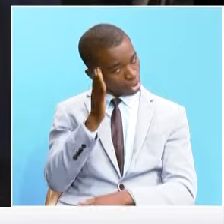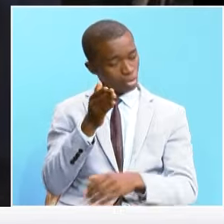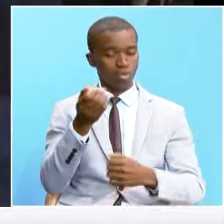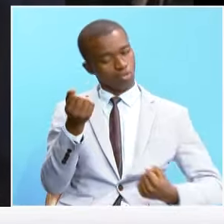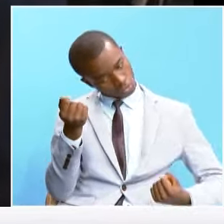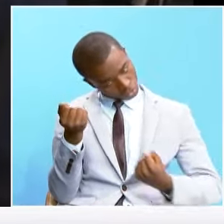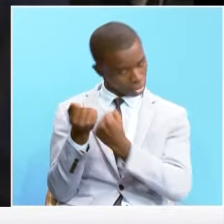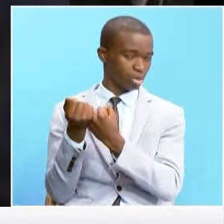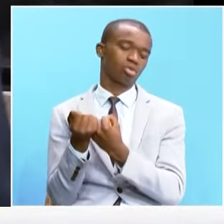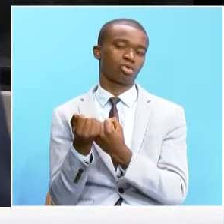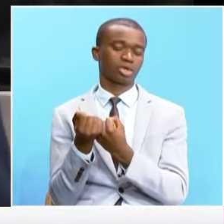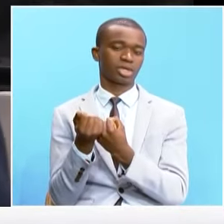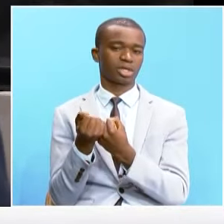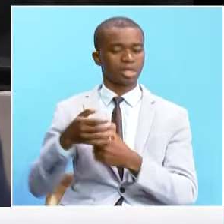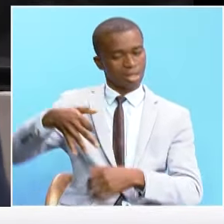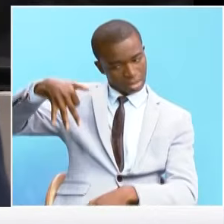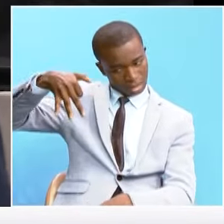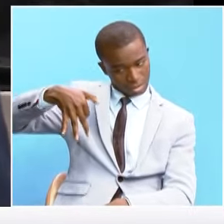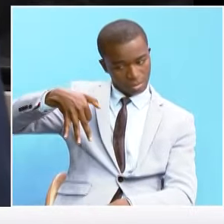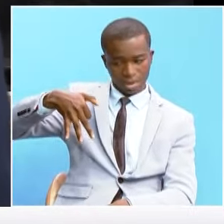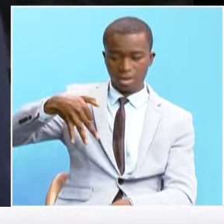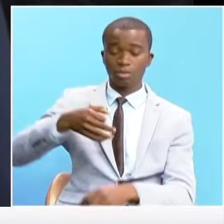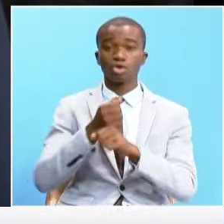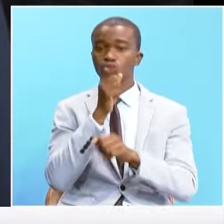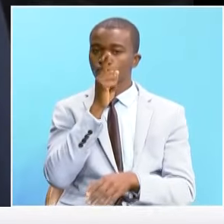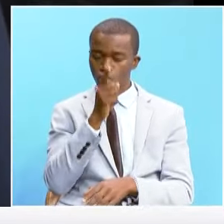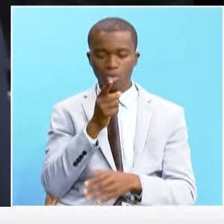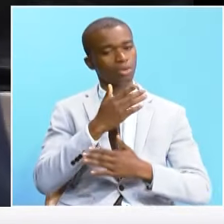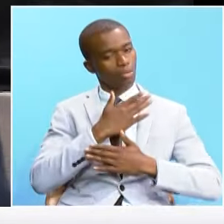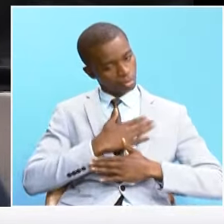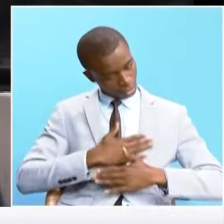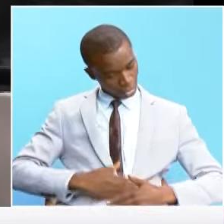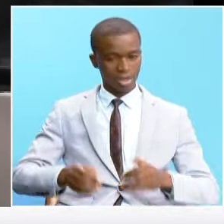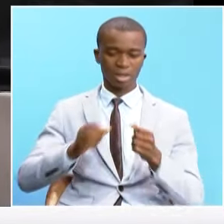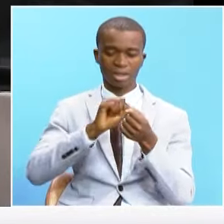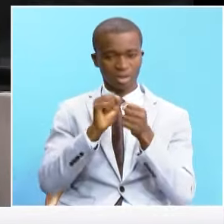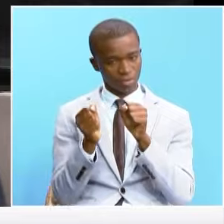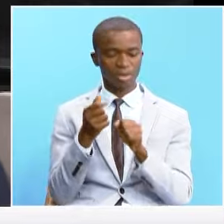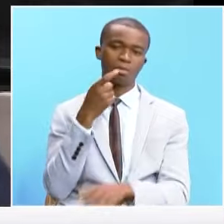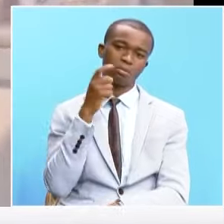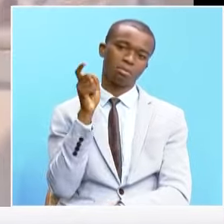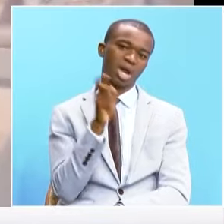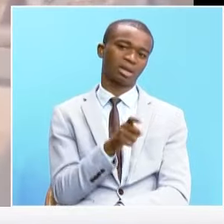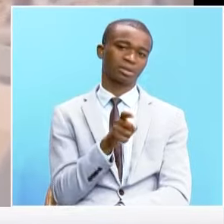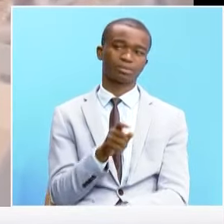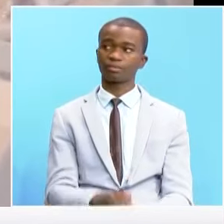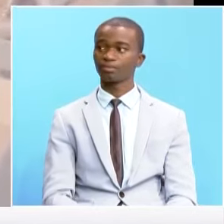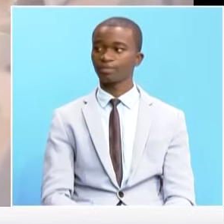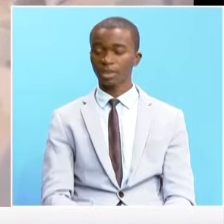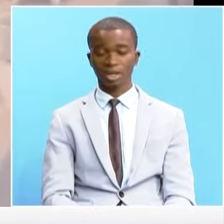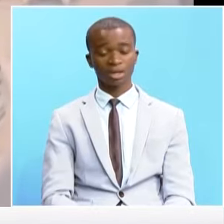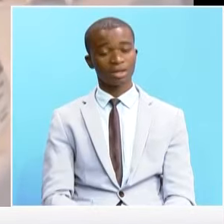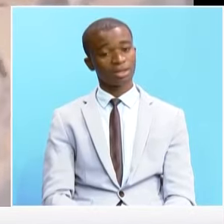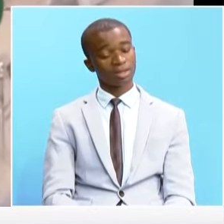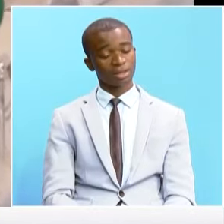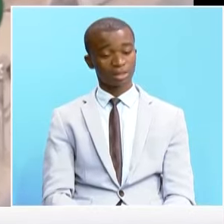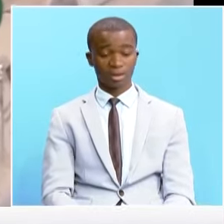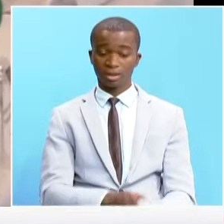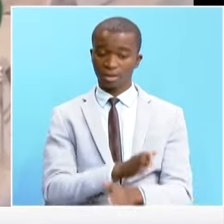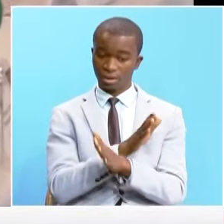stability in the region. Chairperson, I wish to reassure you, Chairperson, of Zambia's commitment